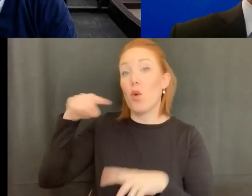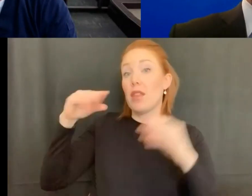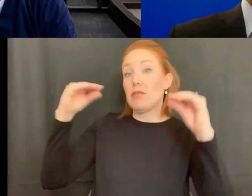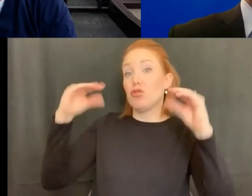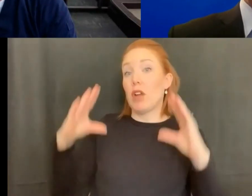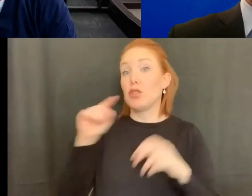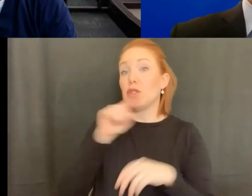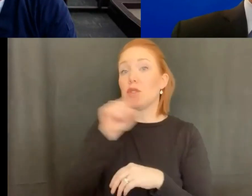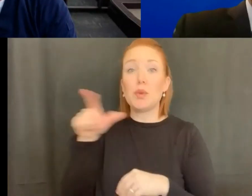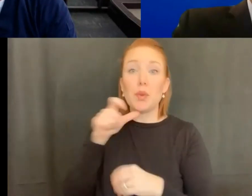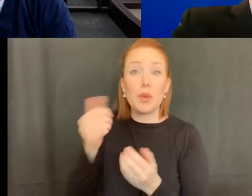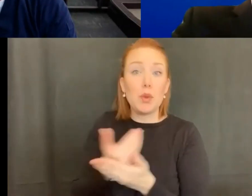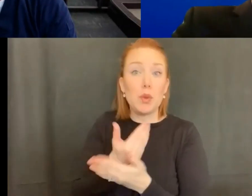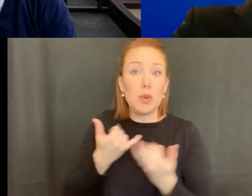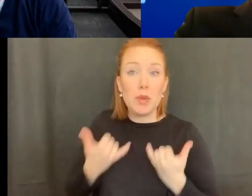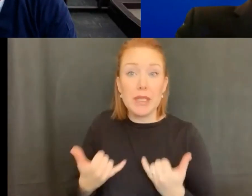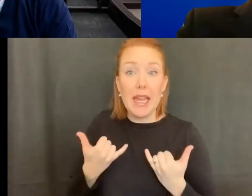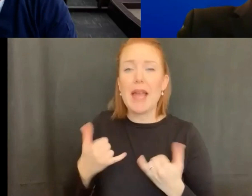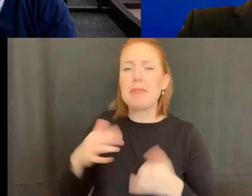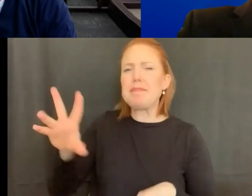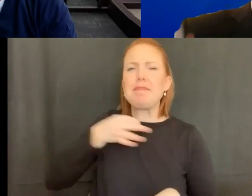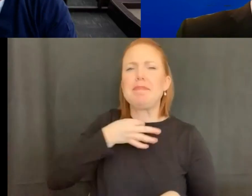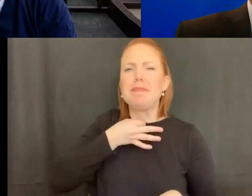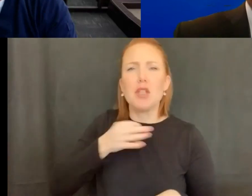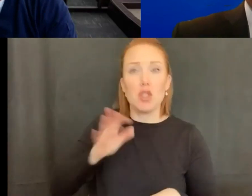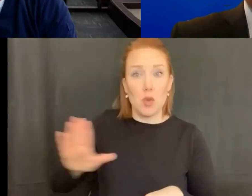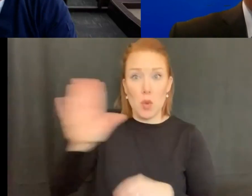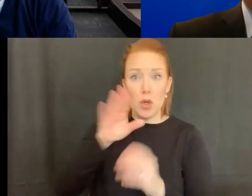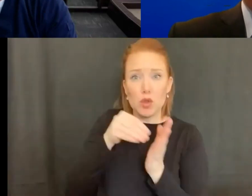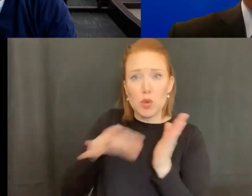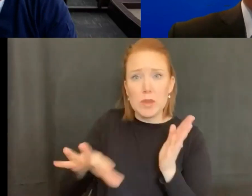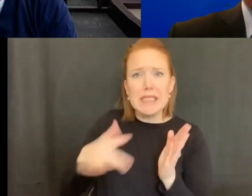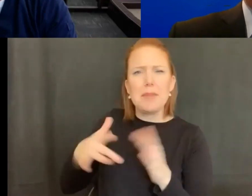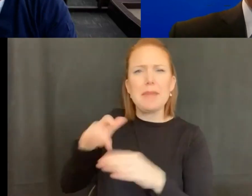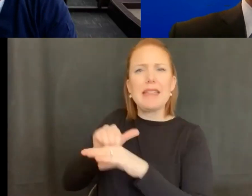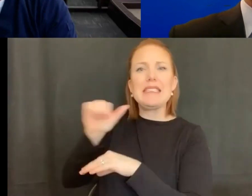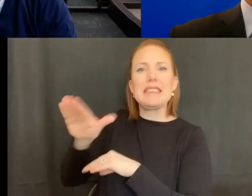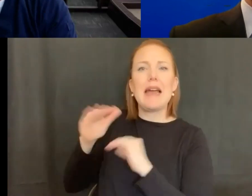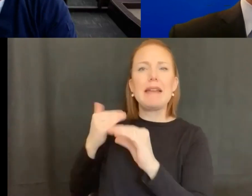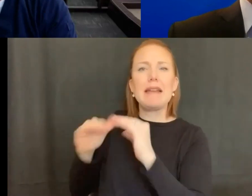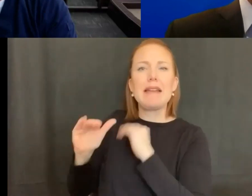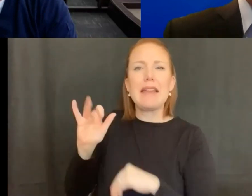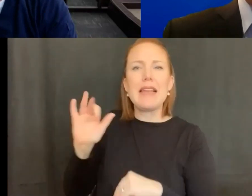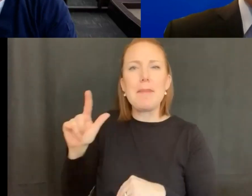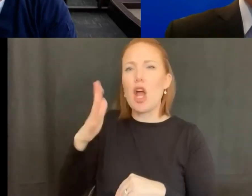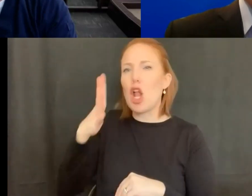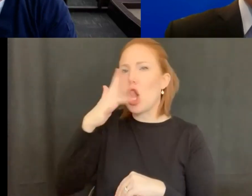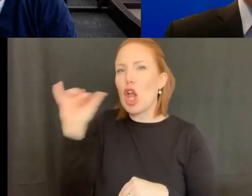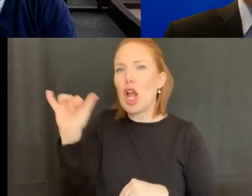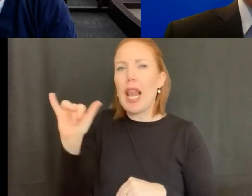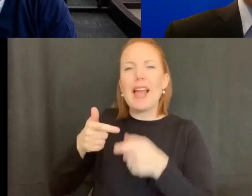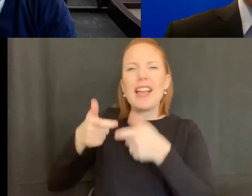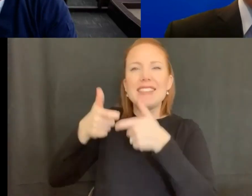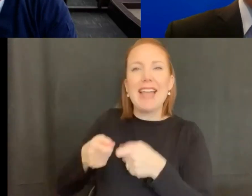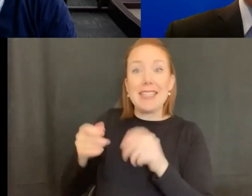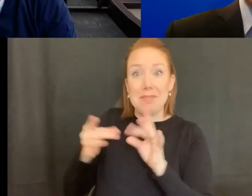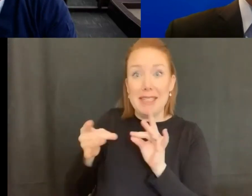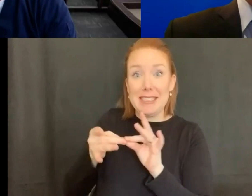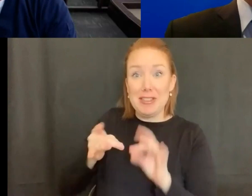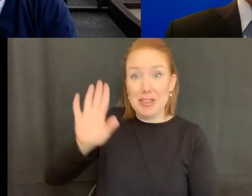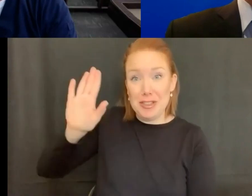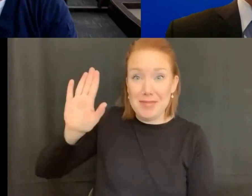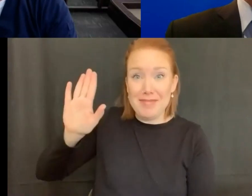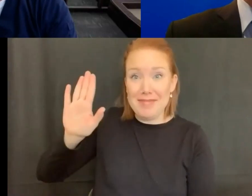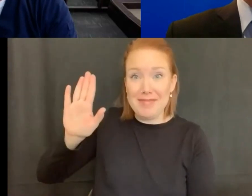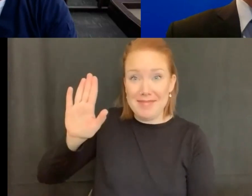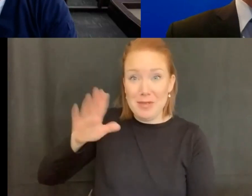be new to us today, show of hands, do your students ever send you emails that look like text messages? You